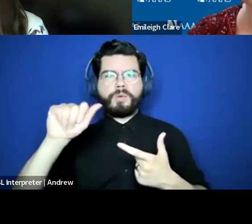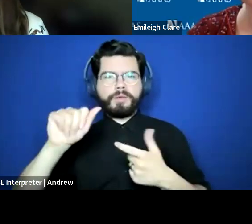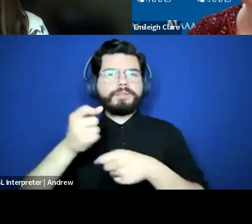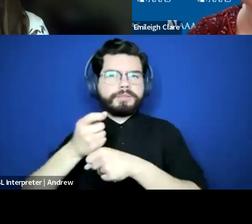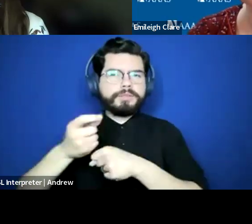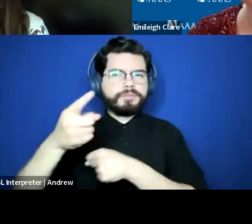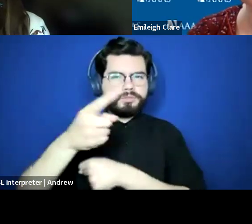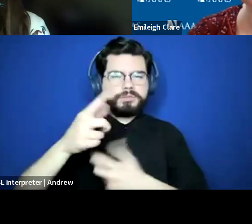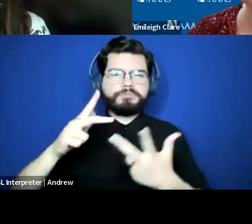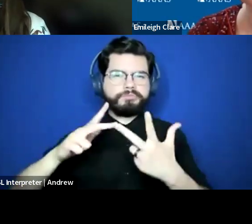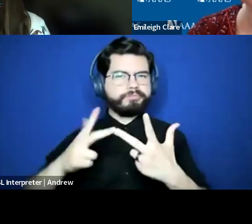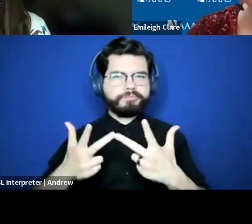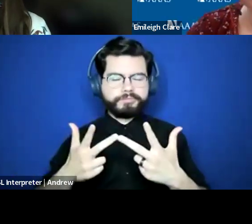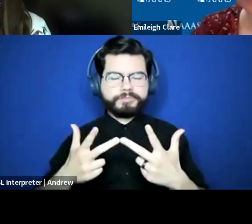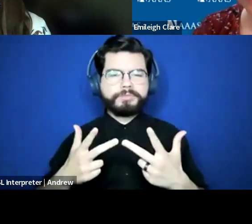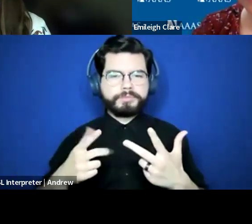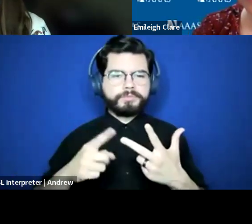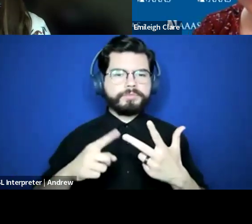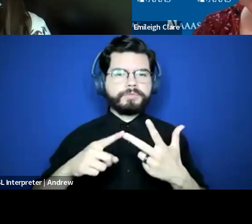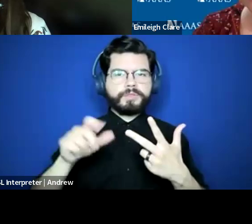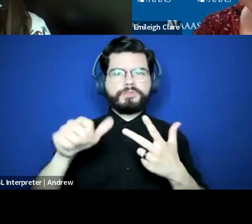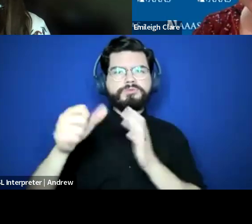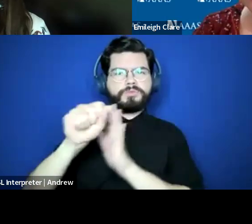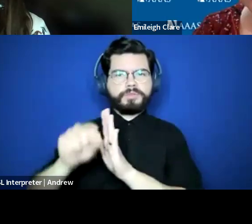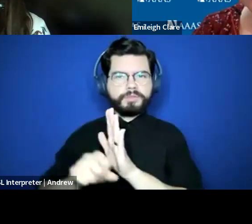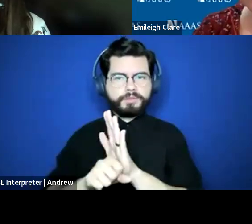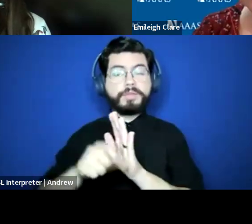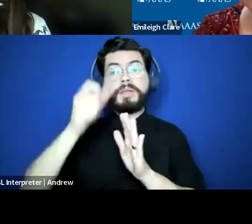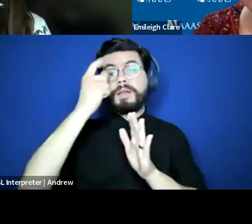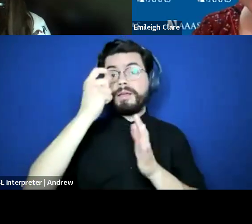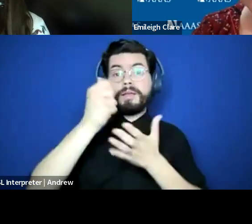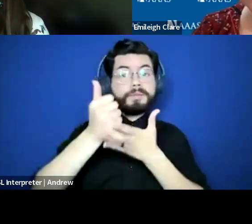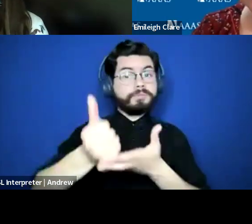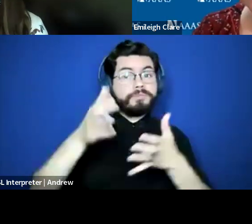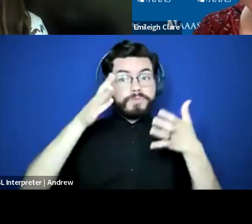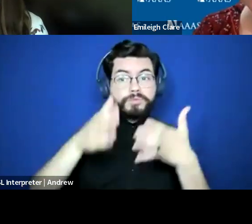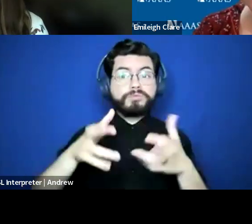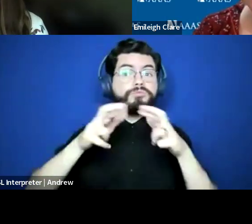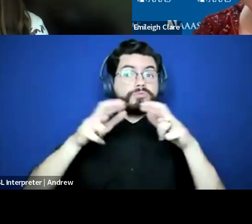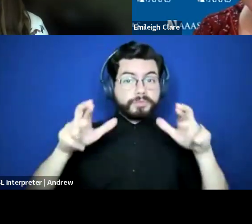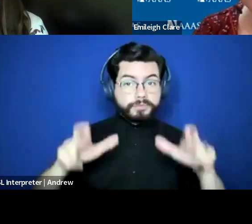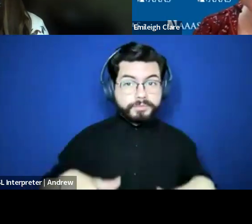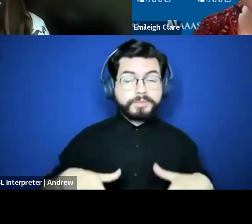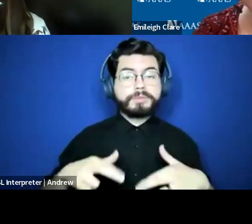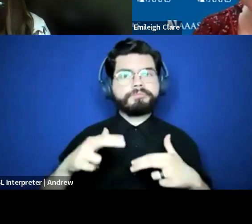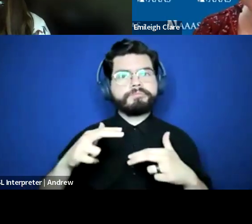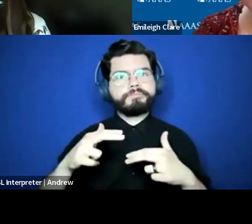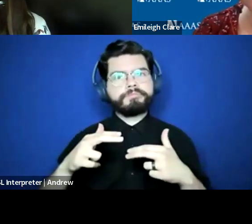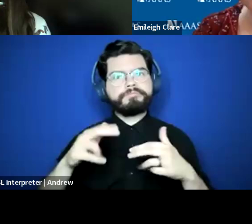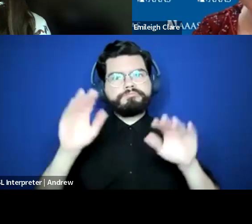panel discussions focused on various career opportunities, resume building, and all of that good stuff. And